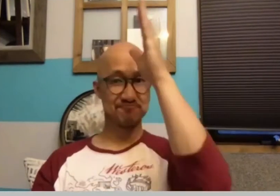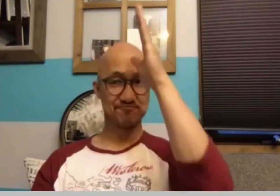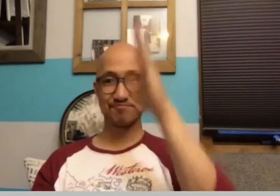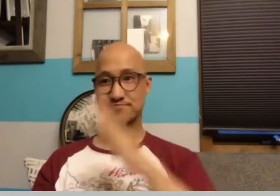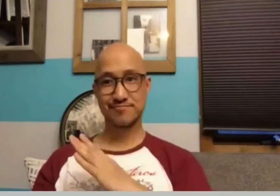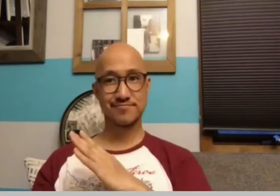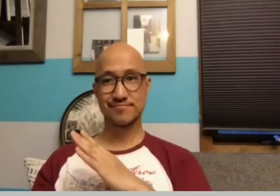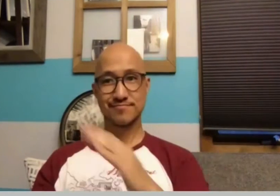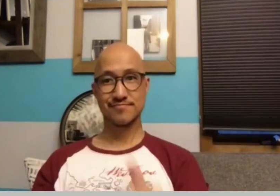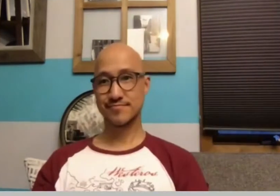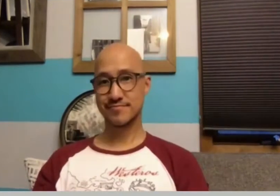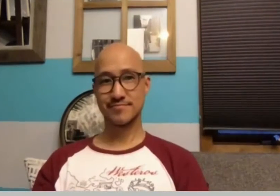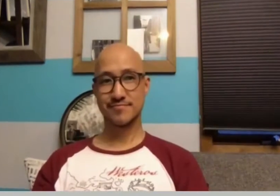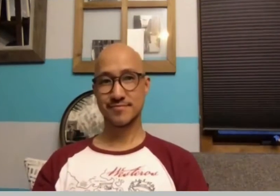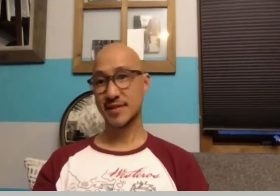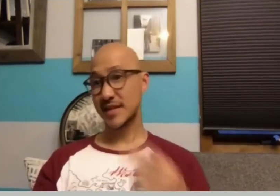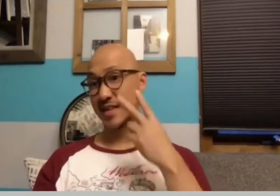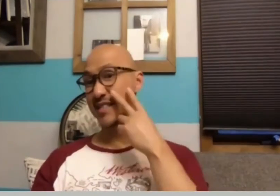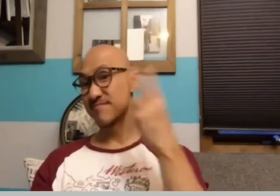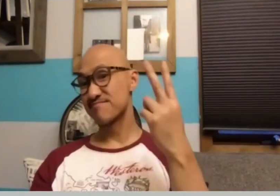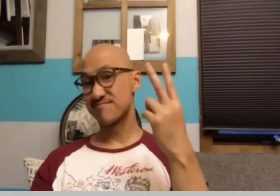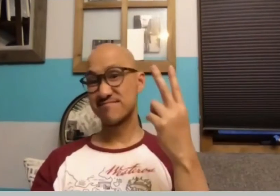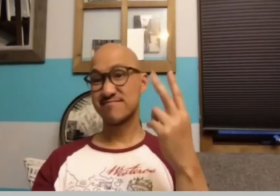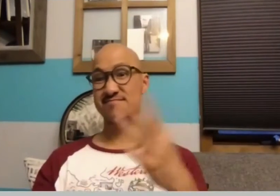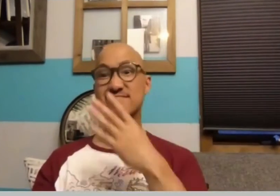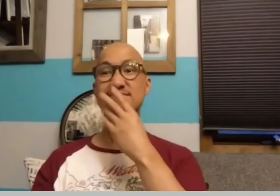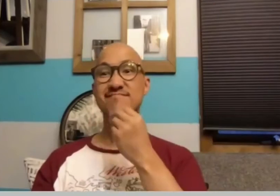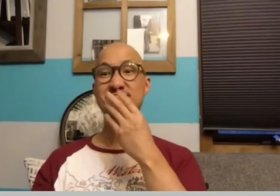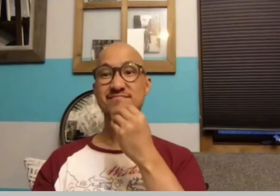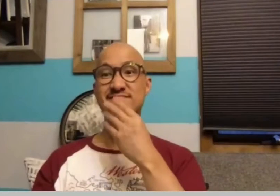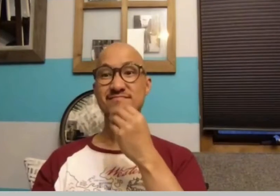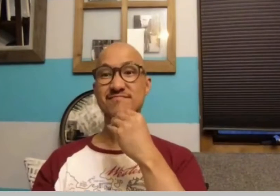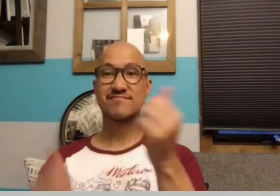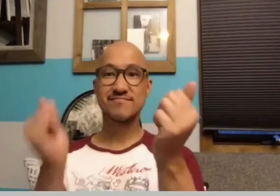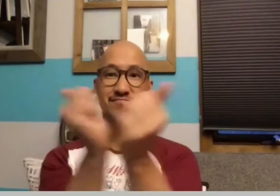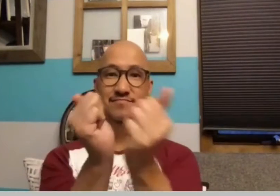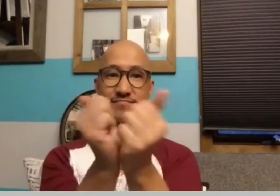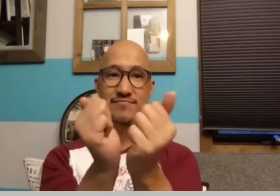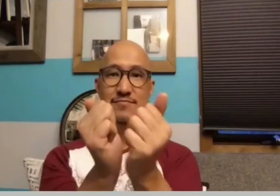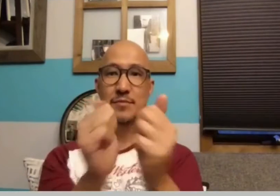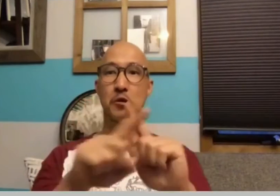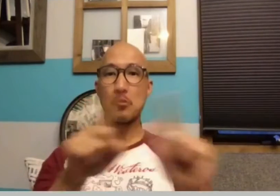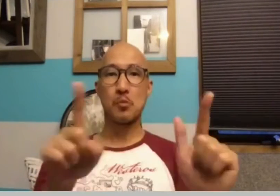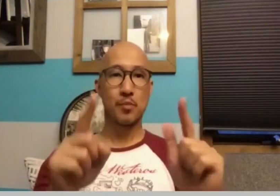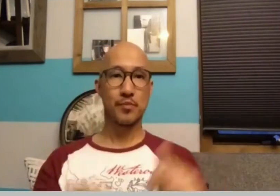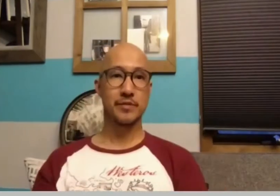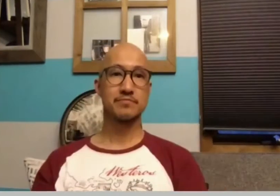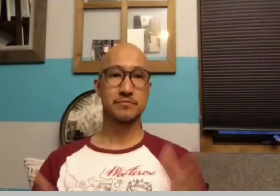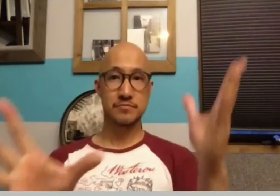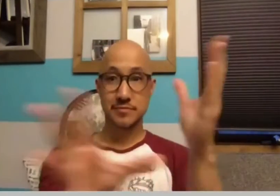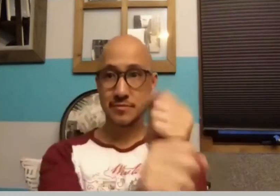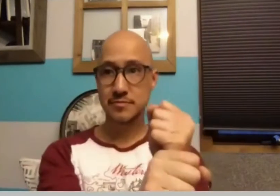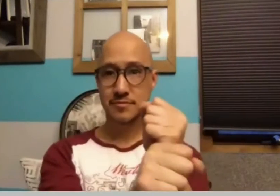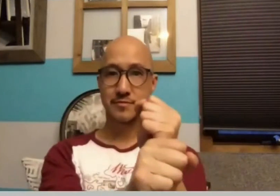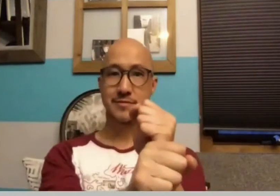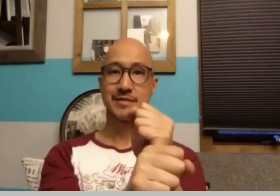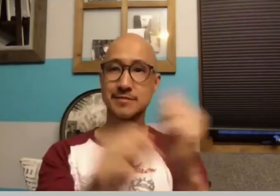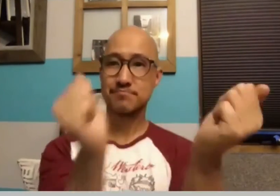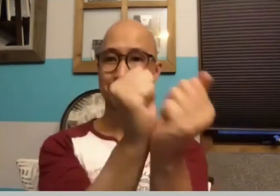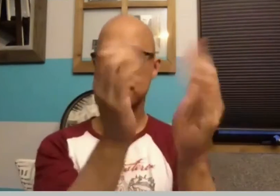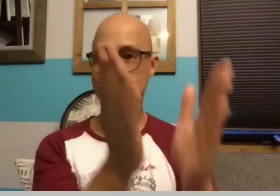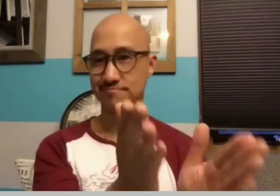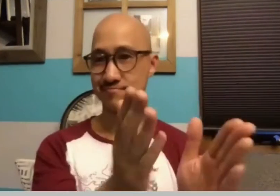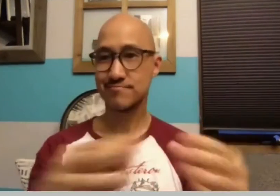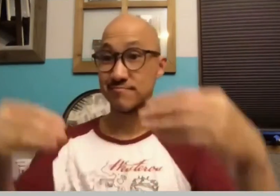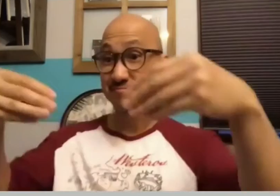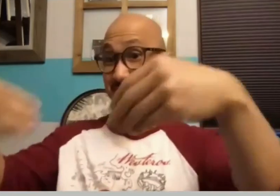selling them and plundering their village and all of that. So Obadiah could be talking about those 2 things. Joel, similarly, a lot of original scholars thought he was